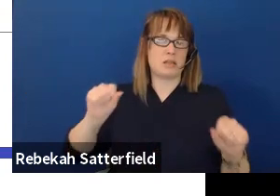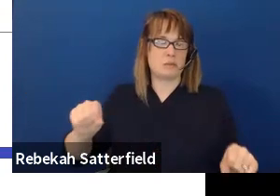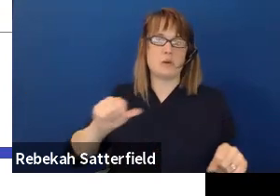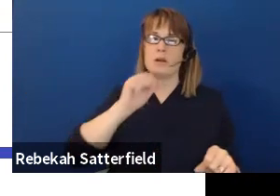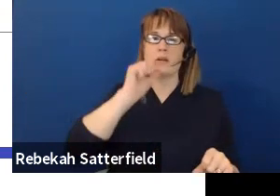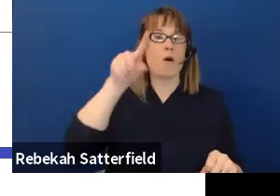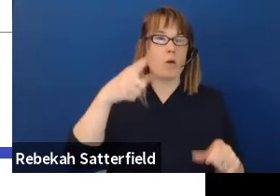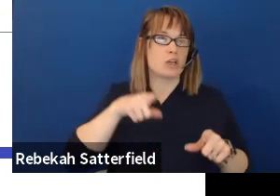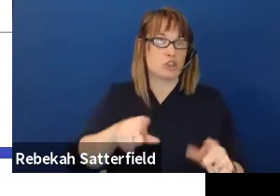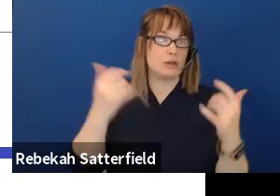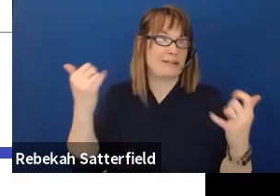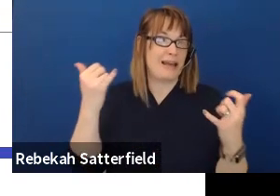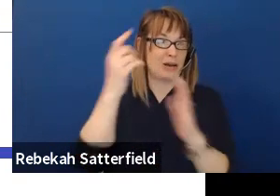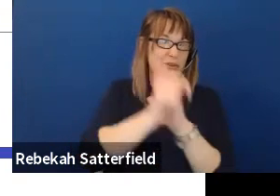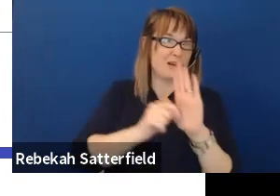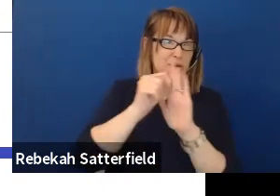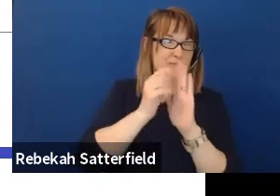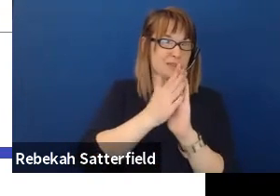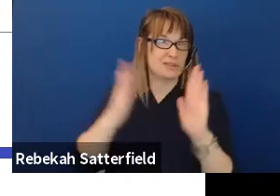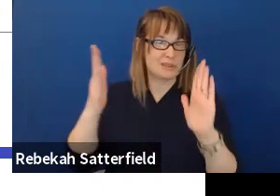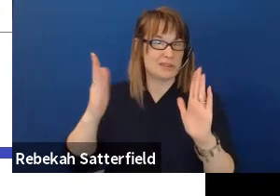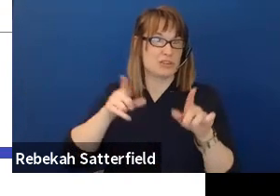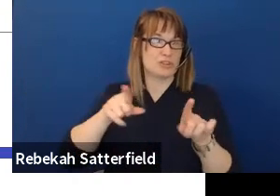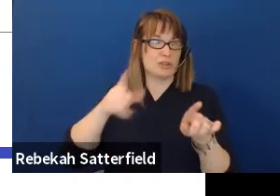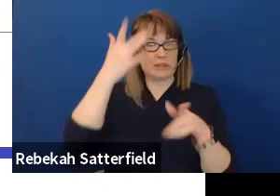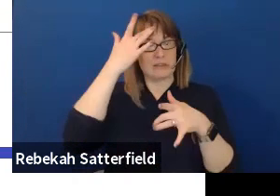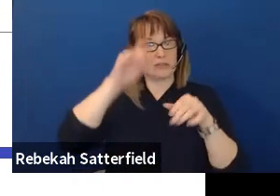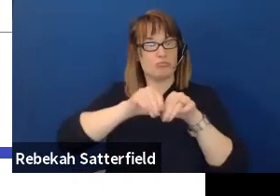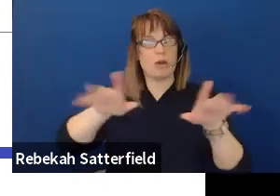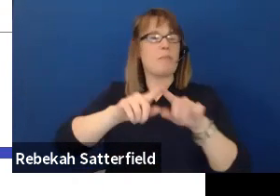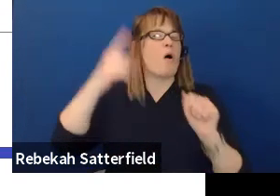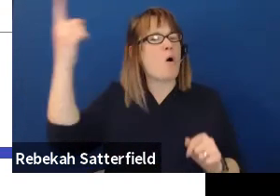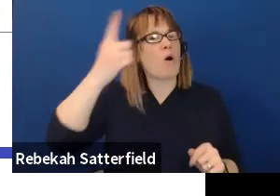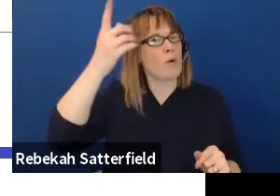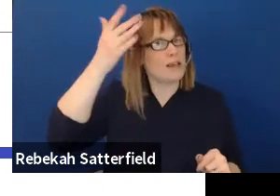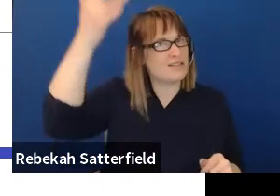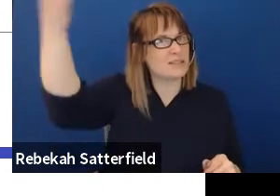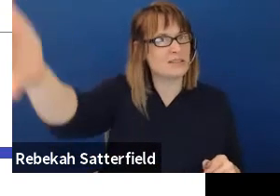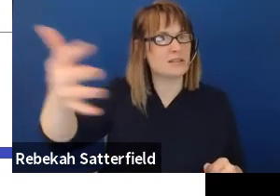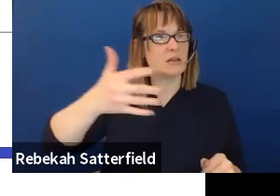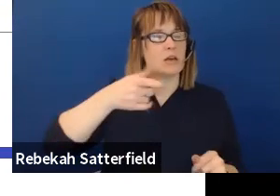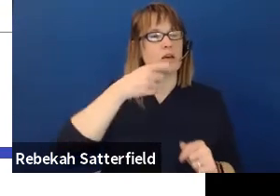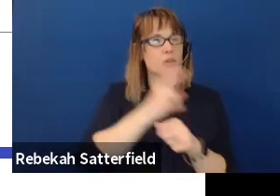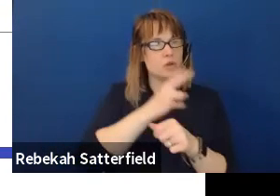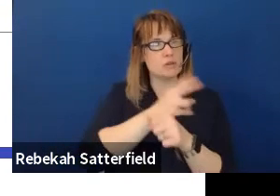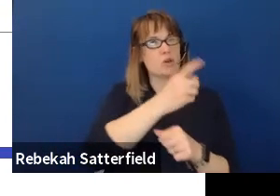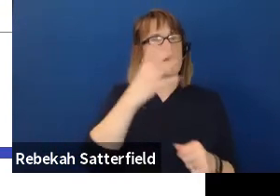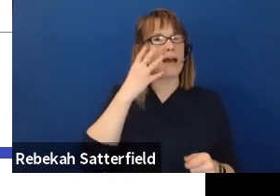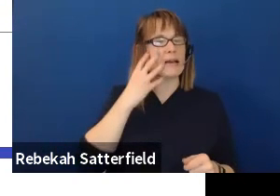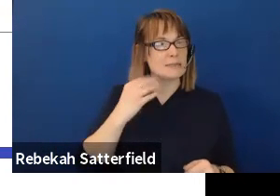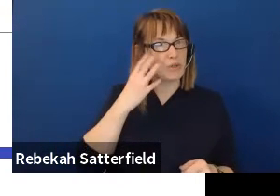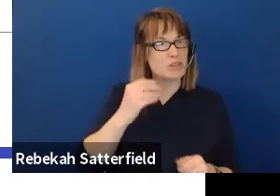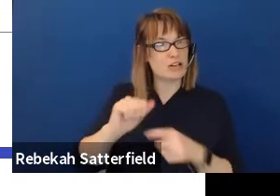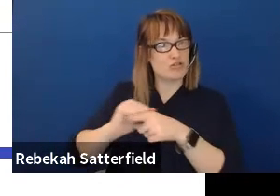trying times of the pandemic, but always. And that using an experienced, trained,